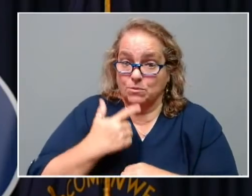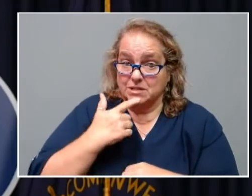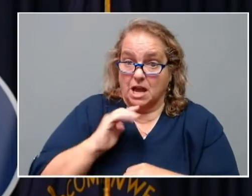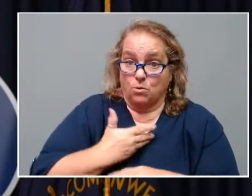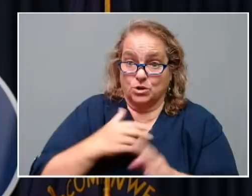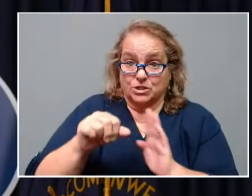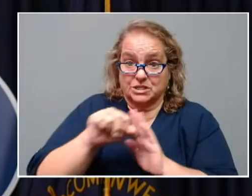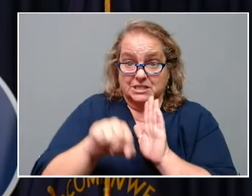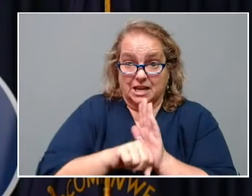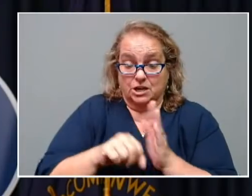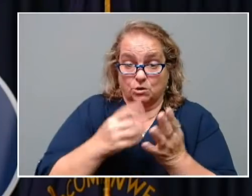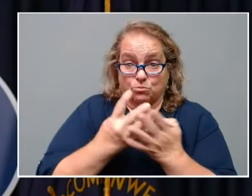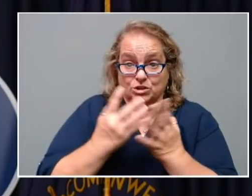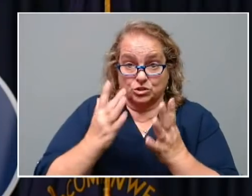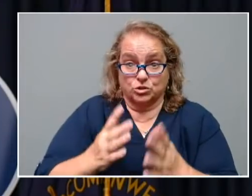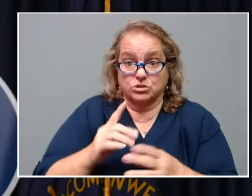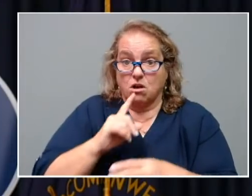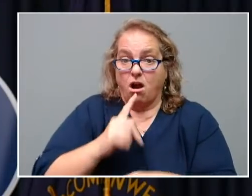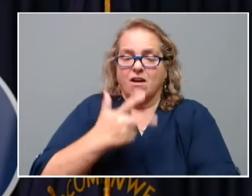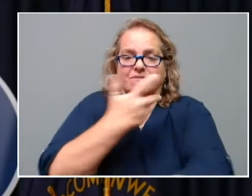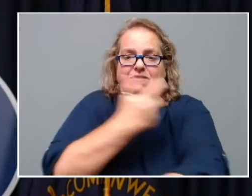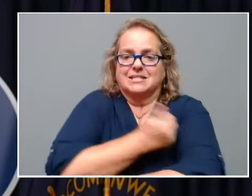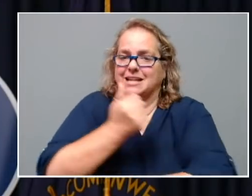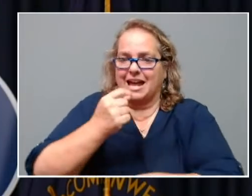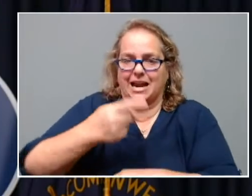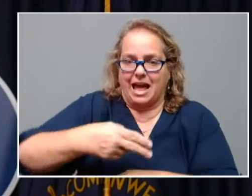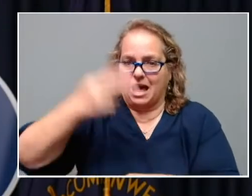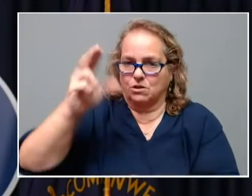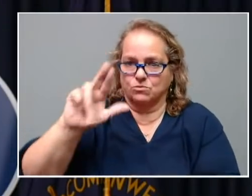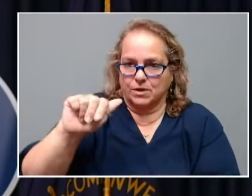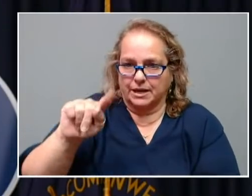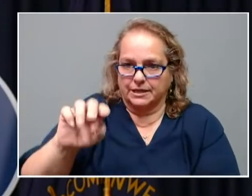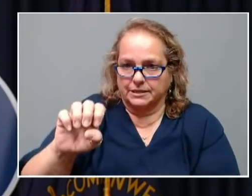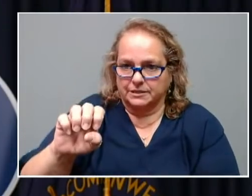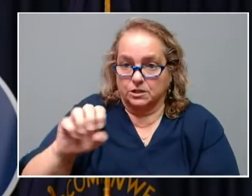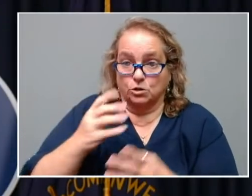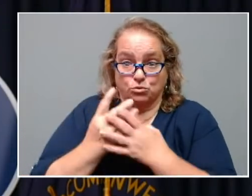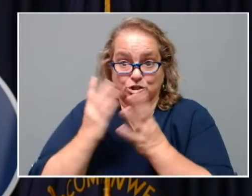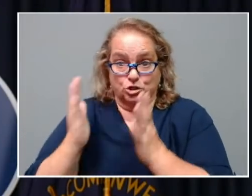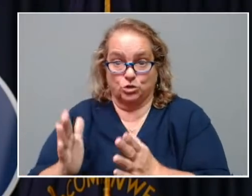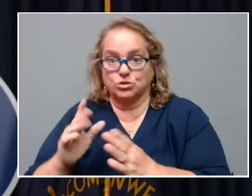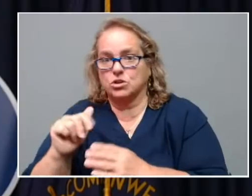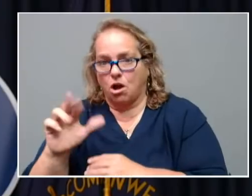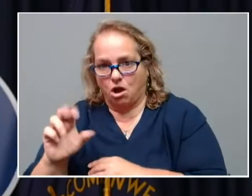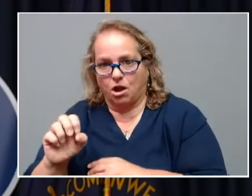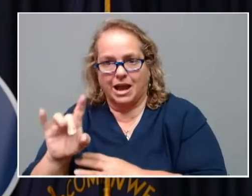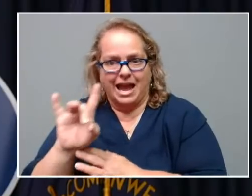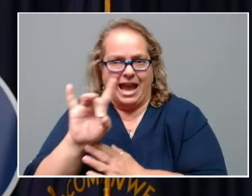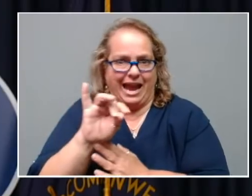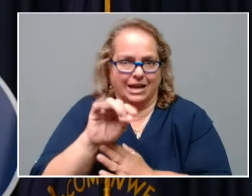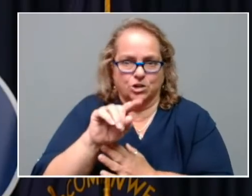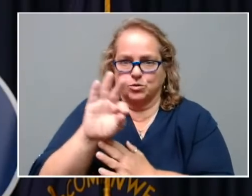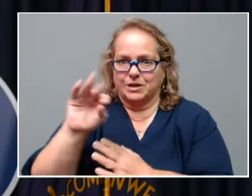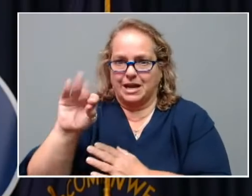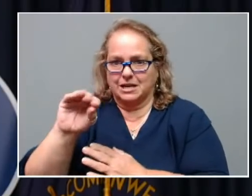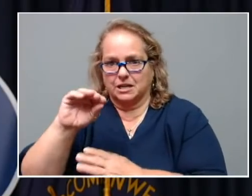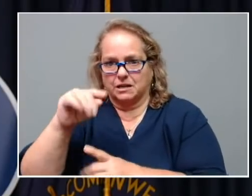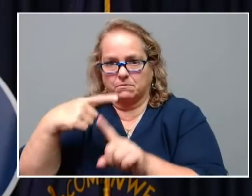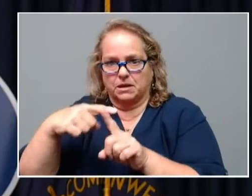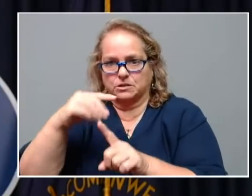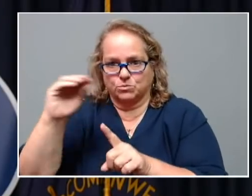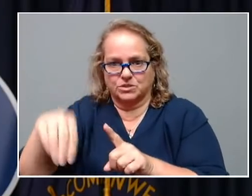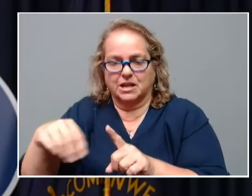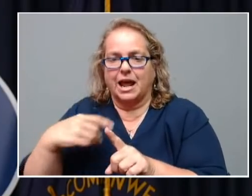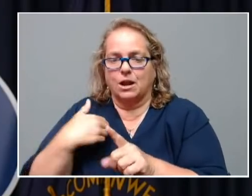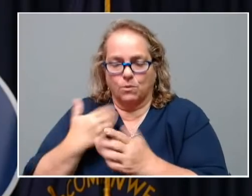are vaccinated at an incredibly high rate, anywhere from 80 to 90+%, and it's our job to keep offering those vaccines,